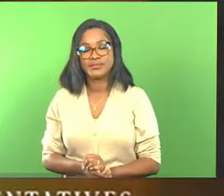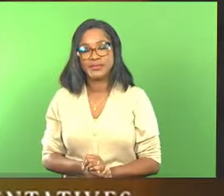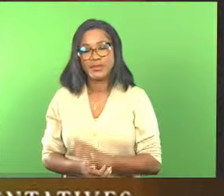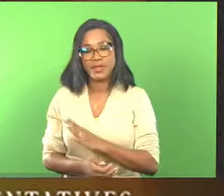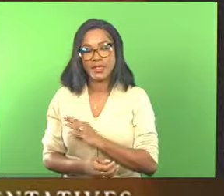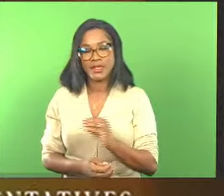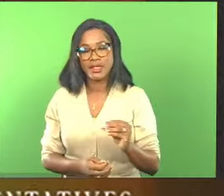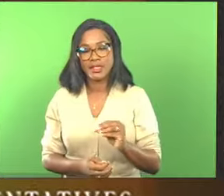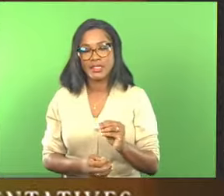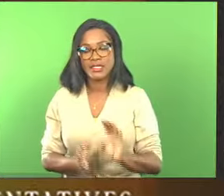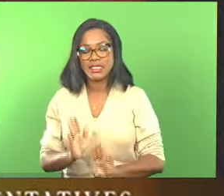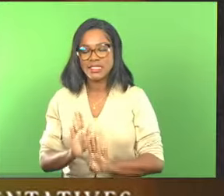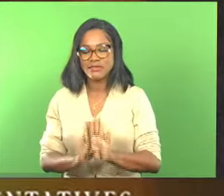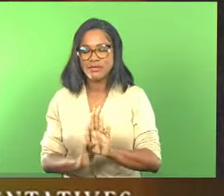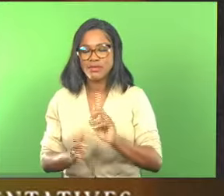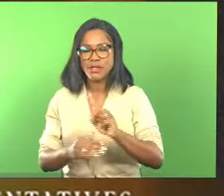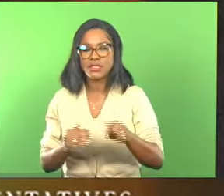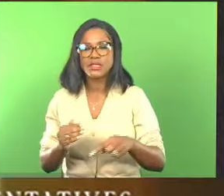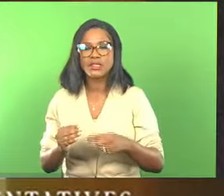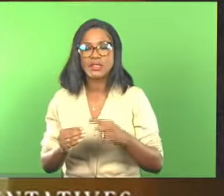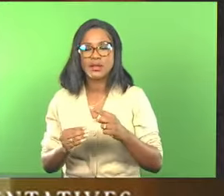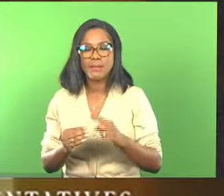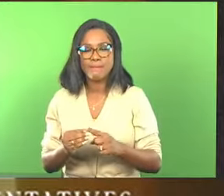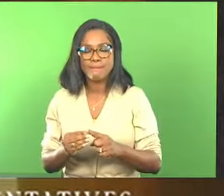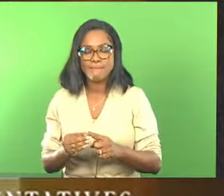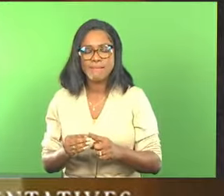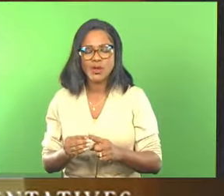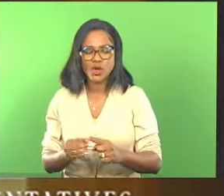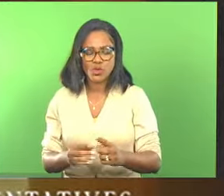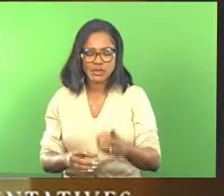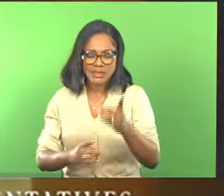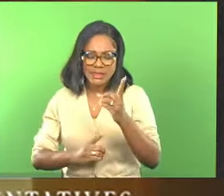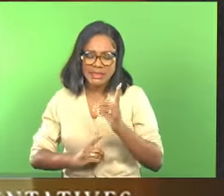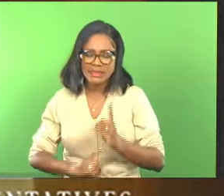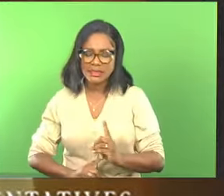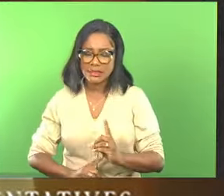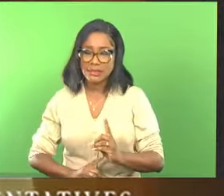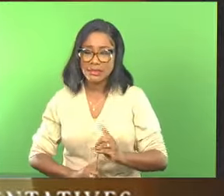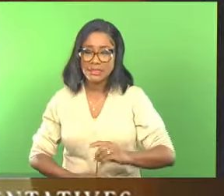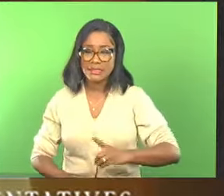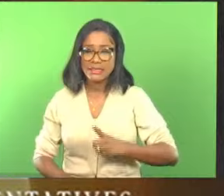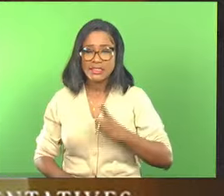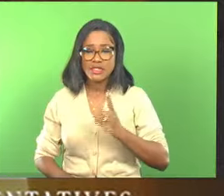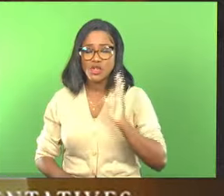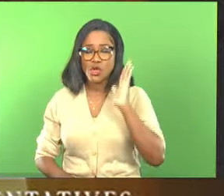development is about dignity, we will organize